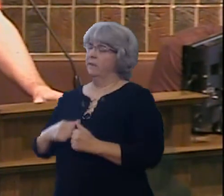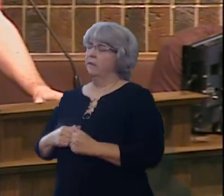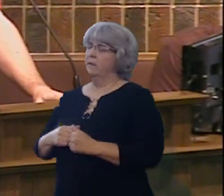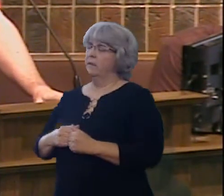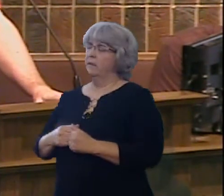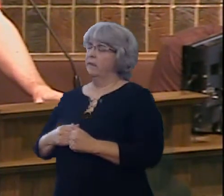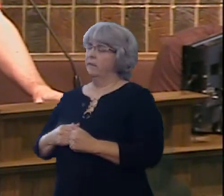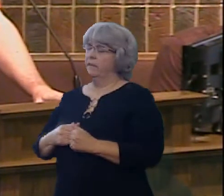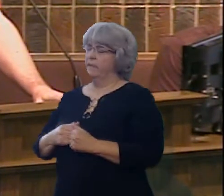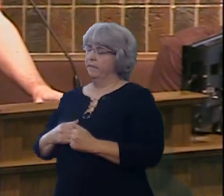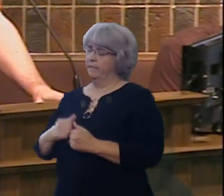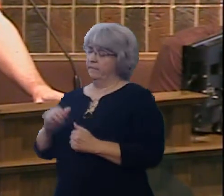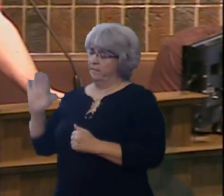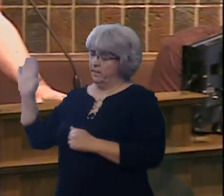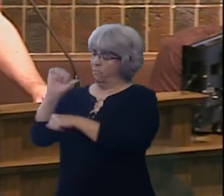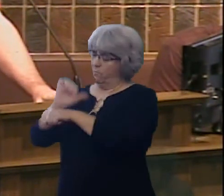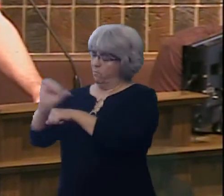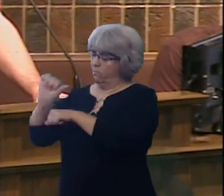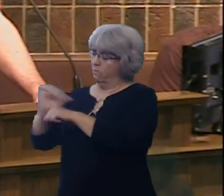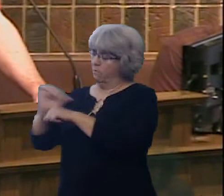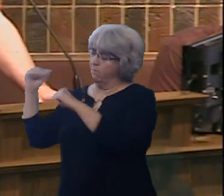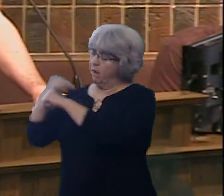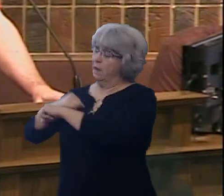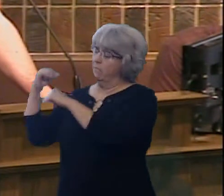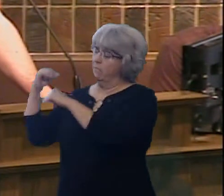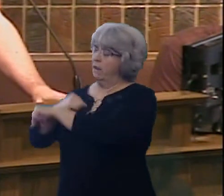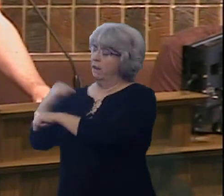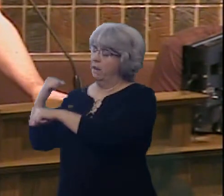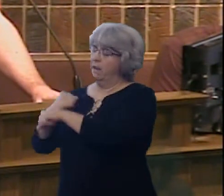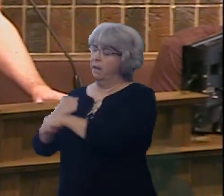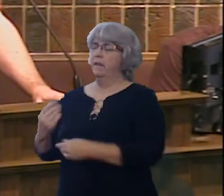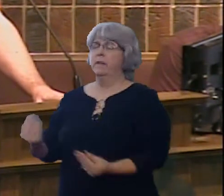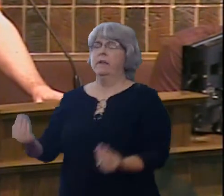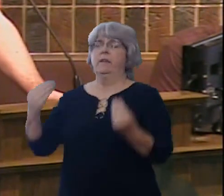for the freedoms that they fight and provide for us,